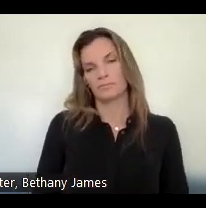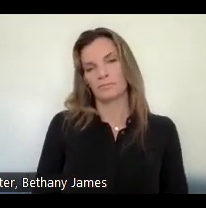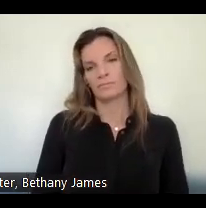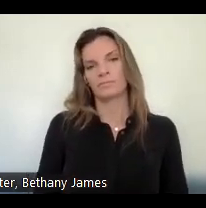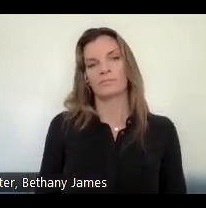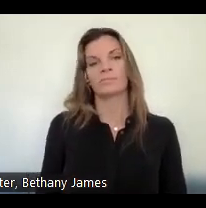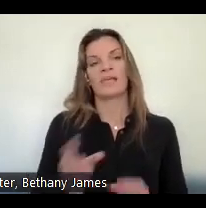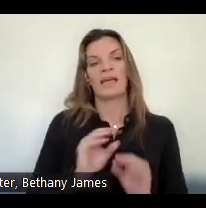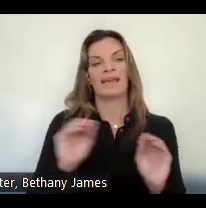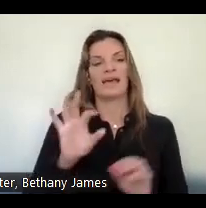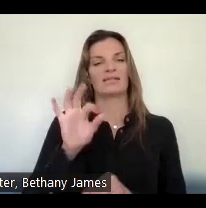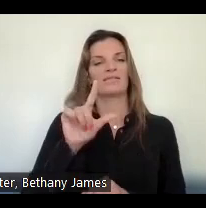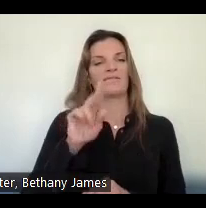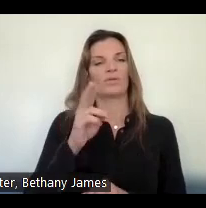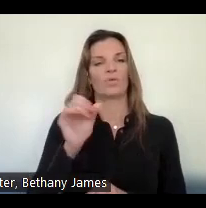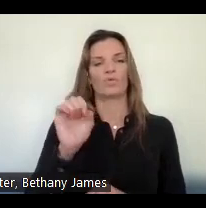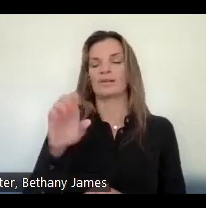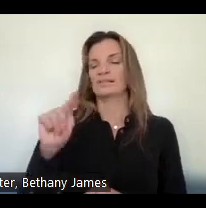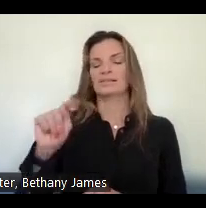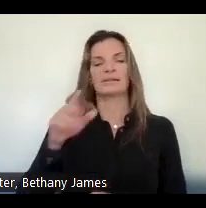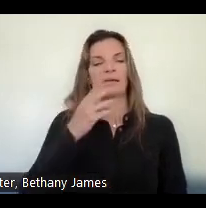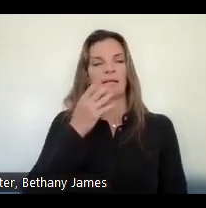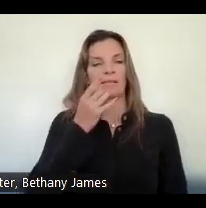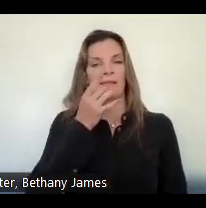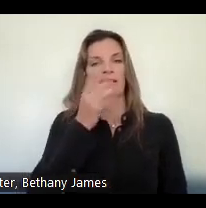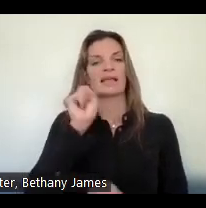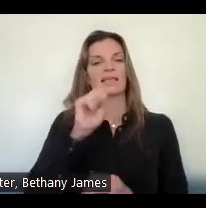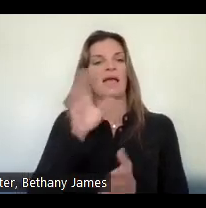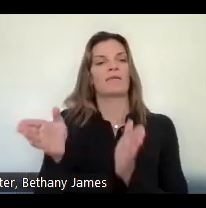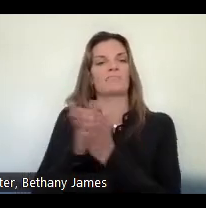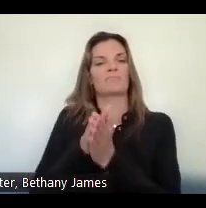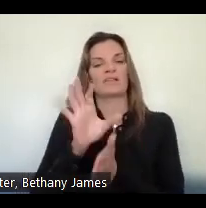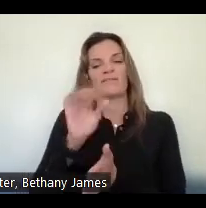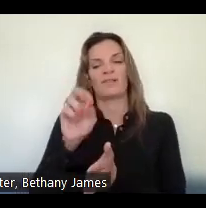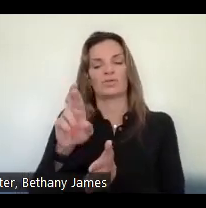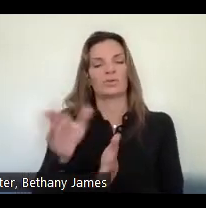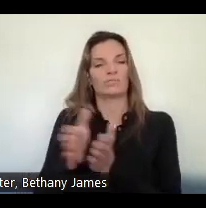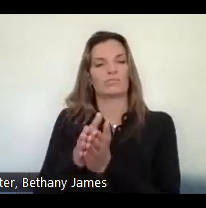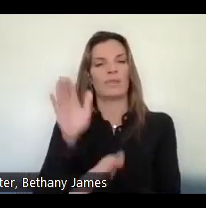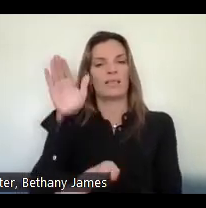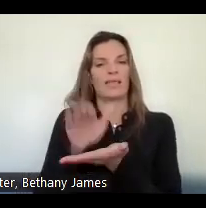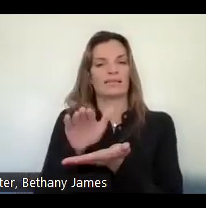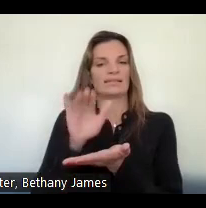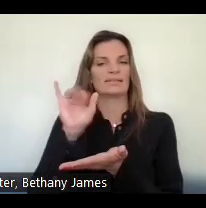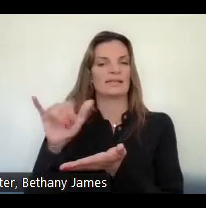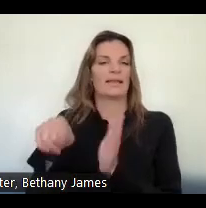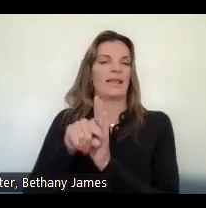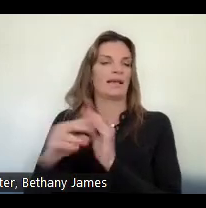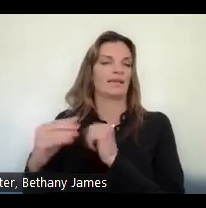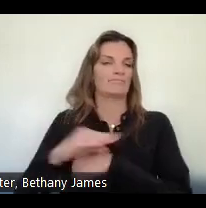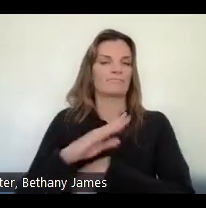non-fluorescent lighting or even with fluorescent lighting, there can be filters that are placed in the fluorescent lights to reduce the negative effects as